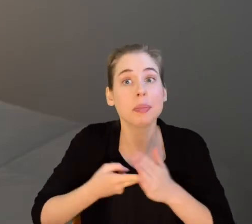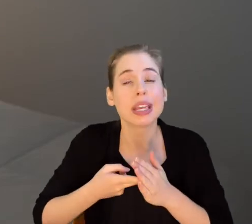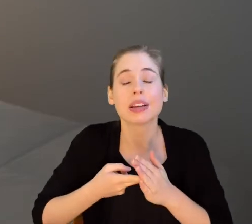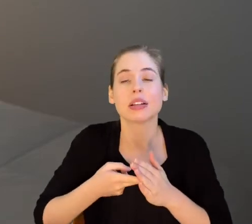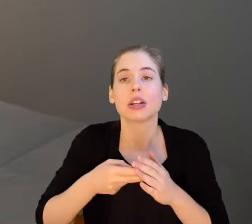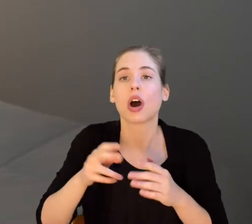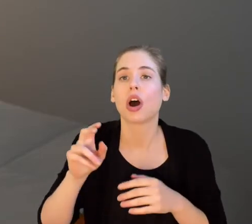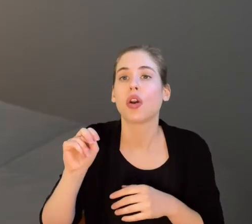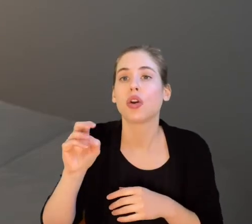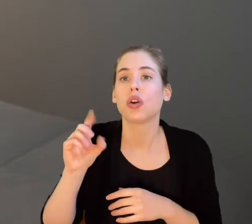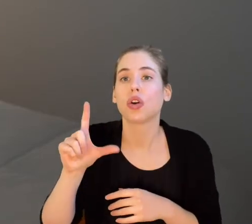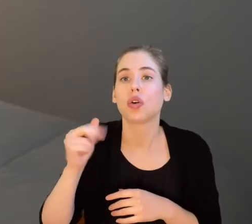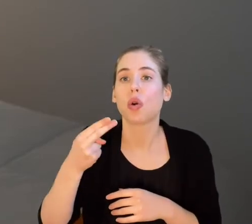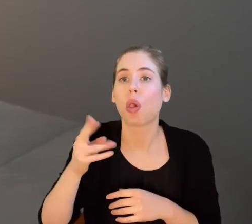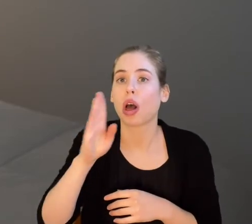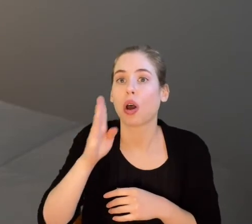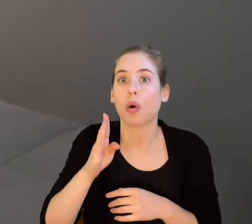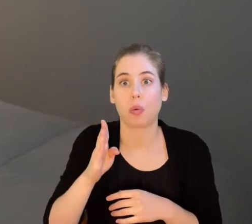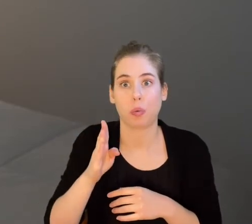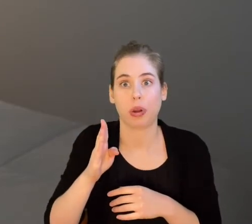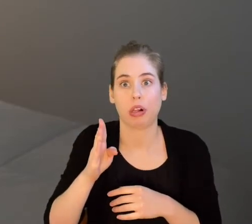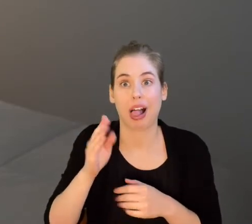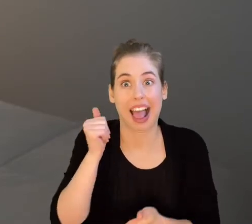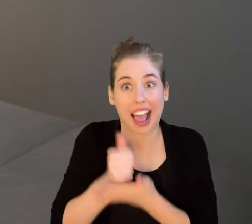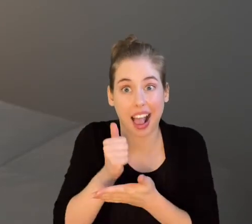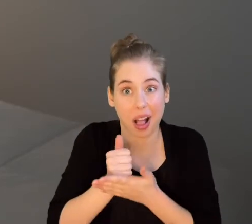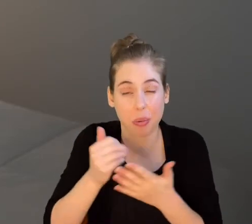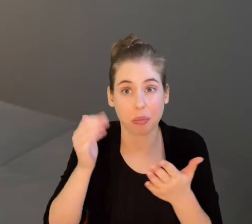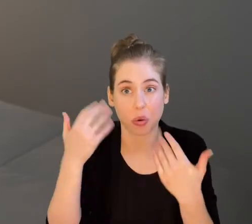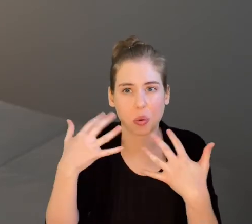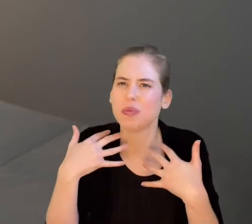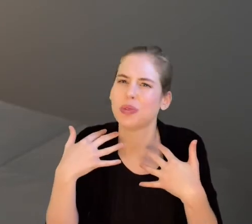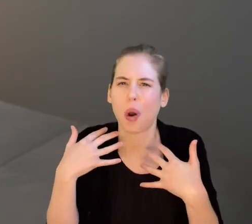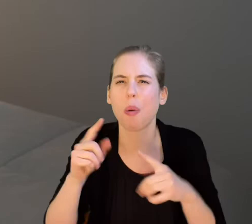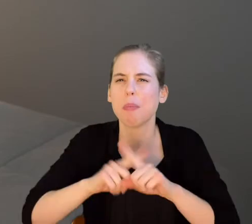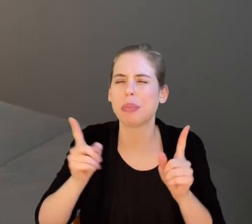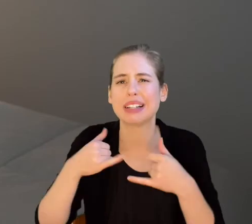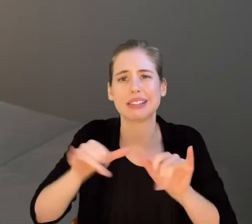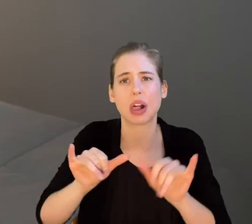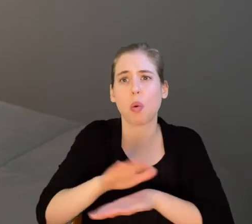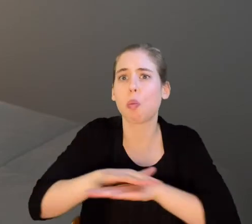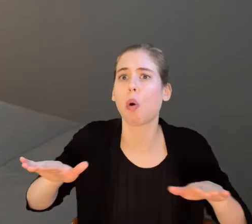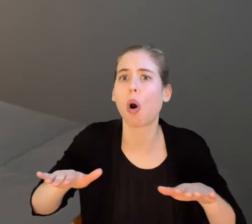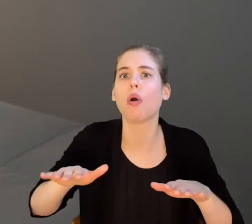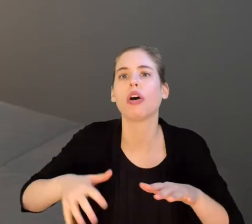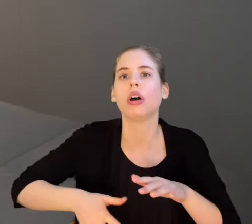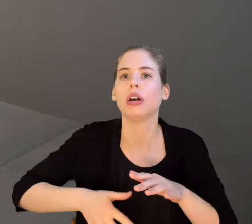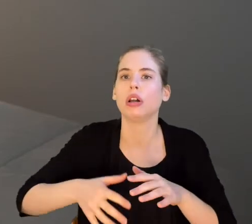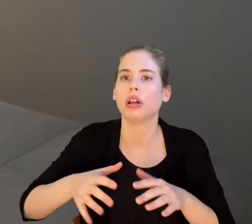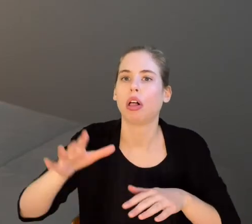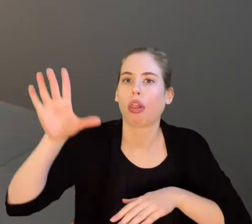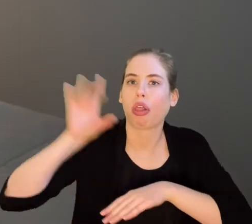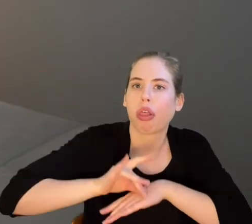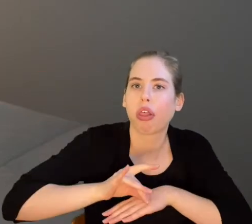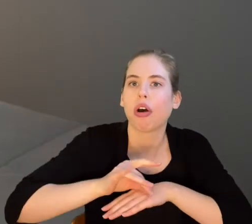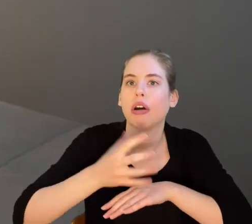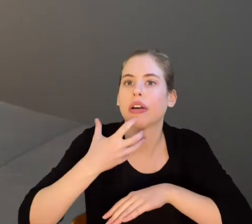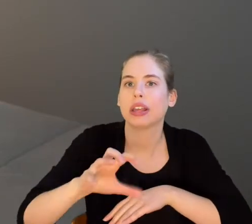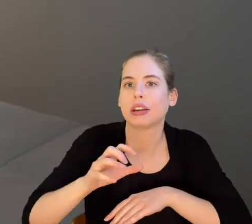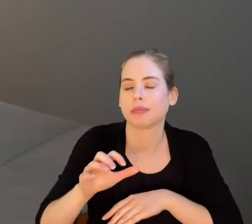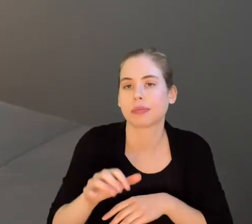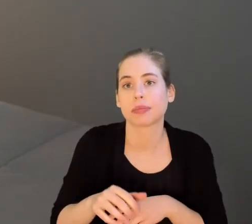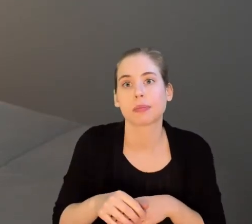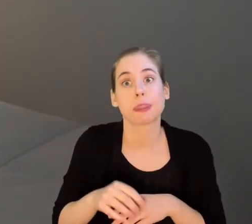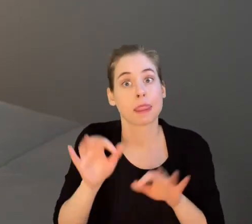heat either. If you do sleep hot, you might want to consider your sleep accessories. That includes picking the right sheets, pillows and